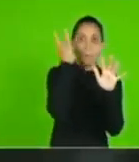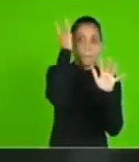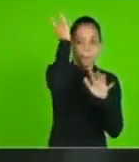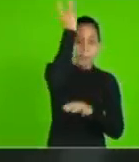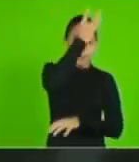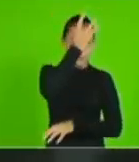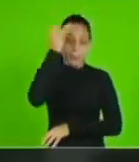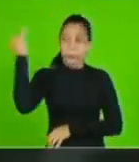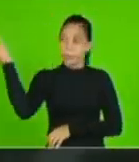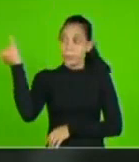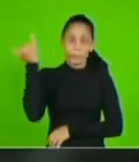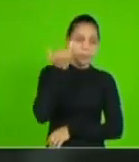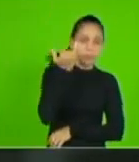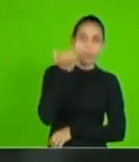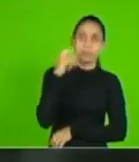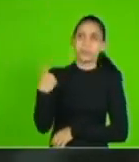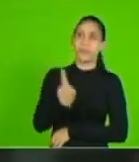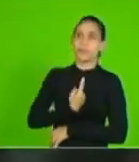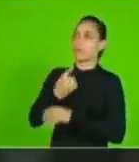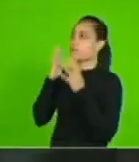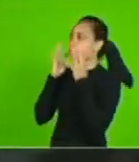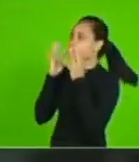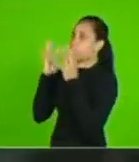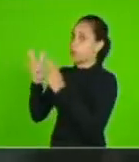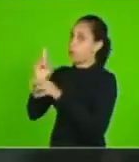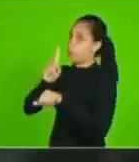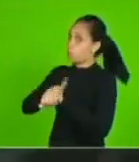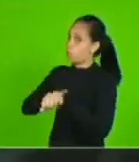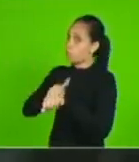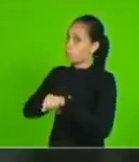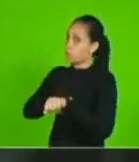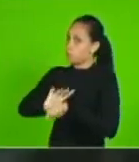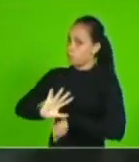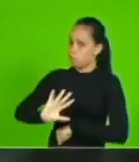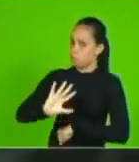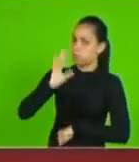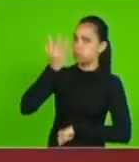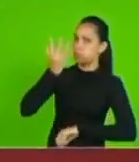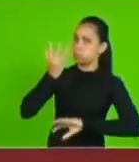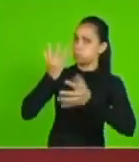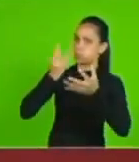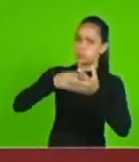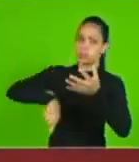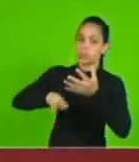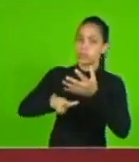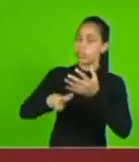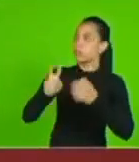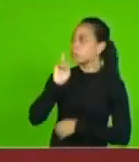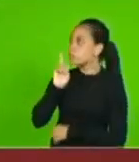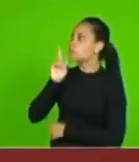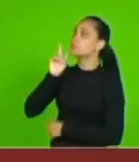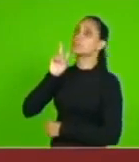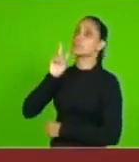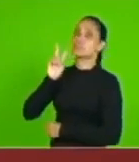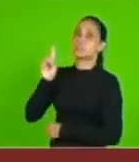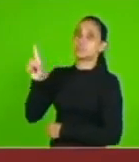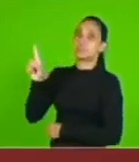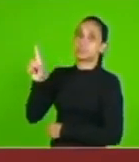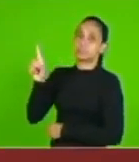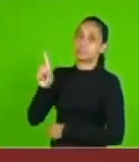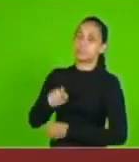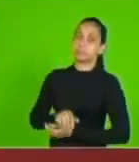placing Him in here. Now, when those things begin to take place,